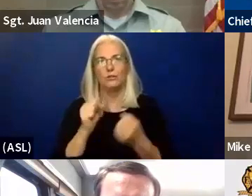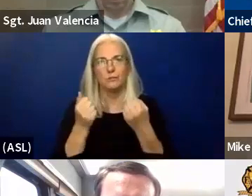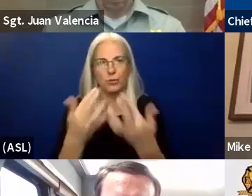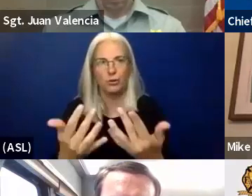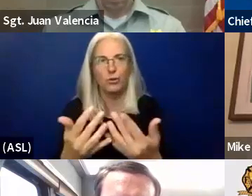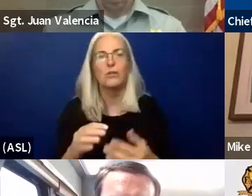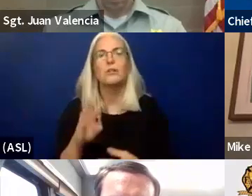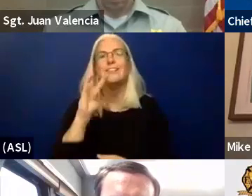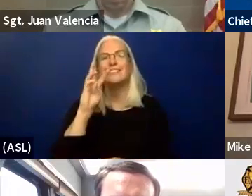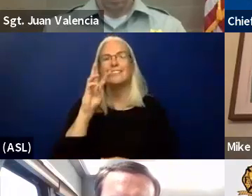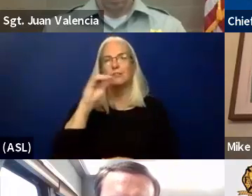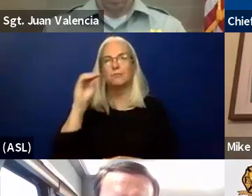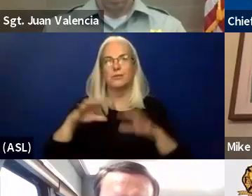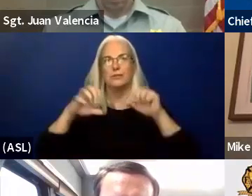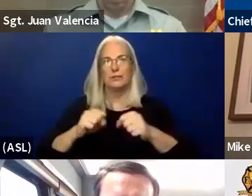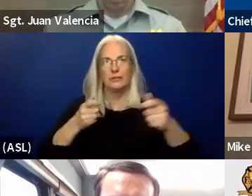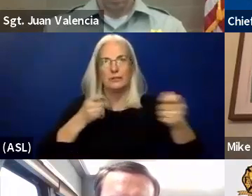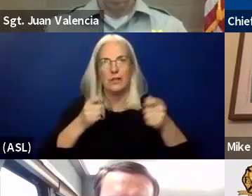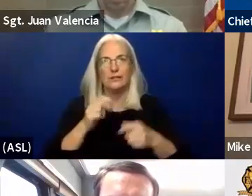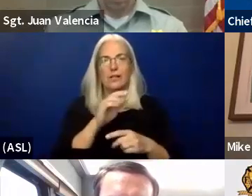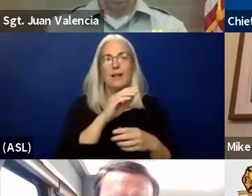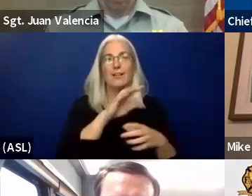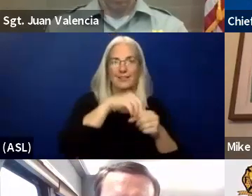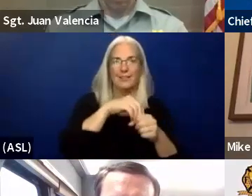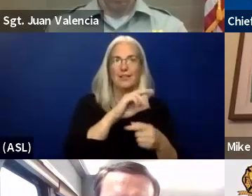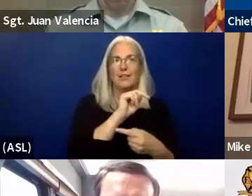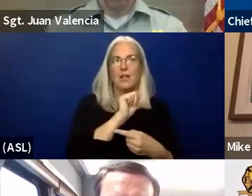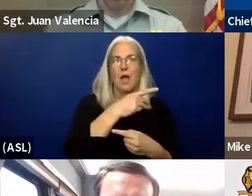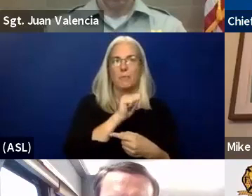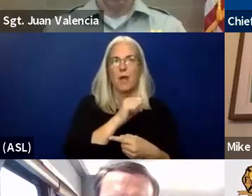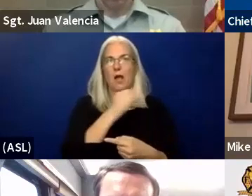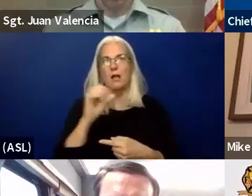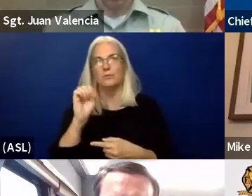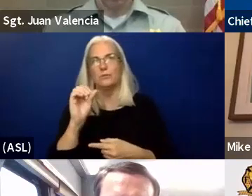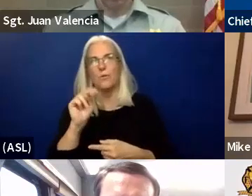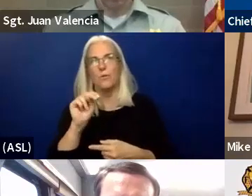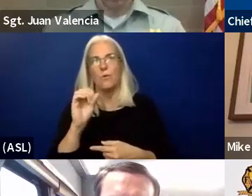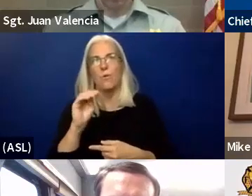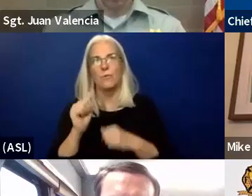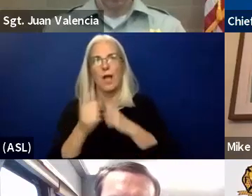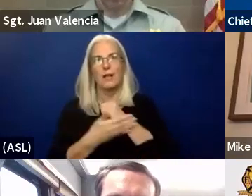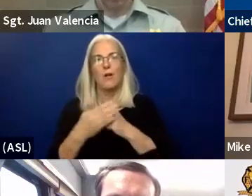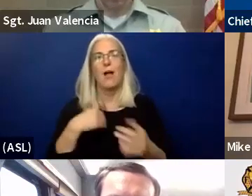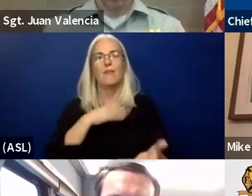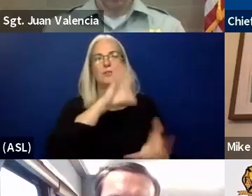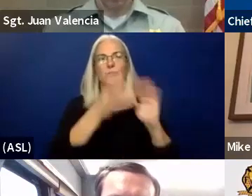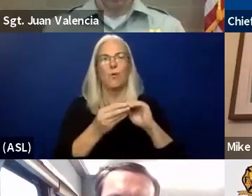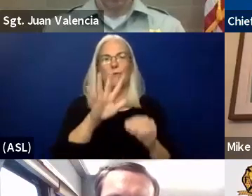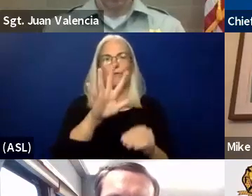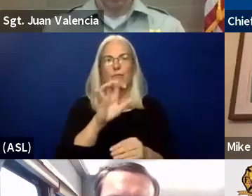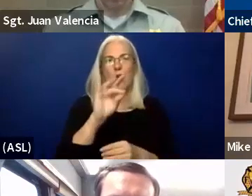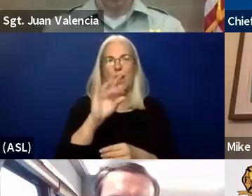counties combined, 588 structures have been destroyed and 108 damaged. That is 30% of